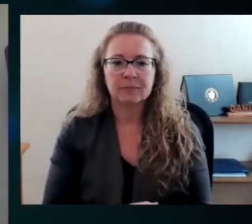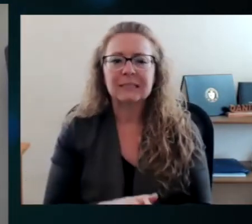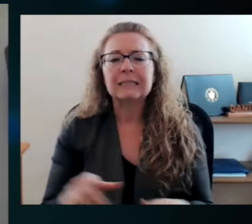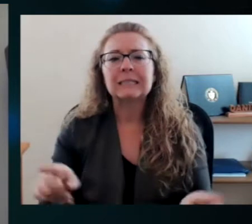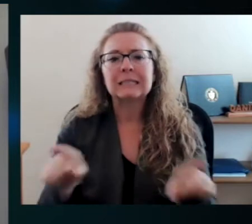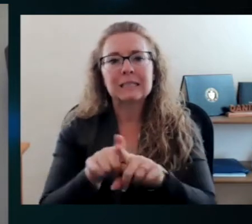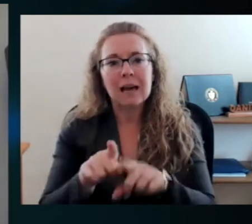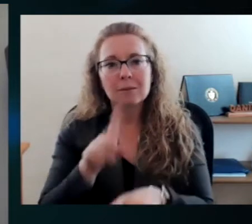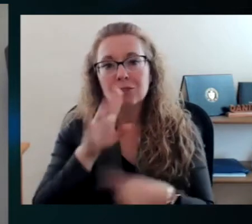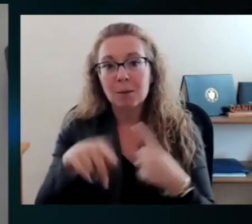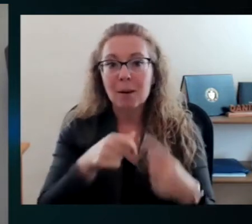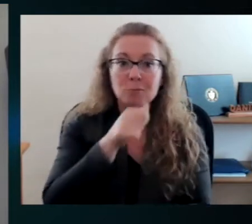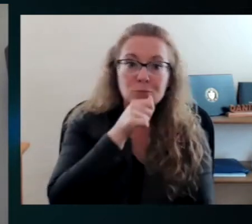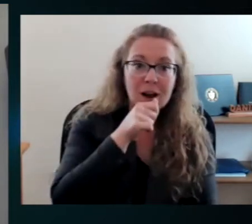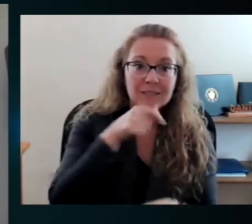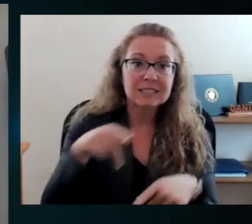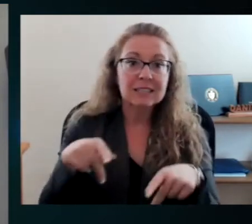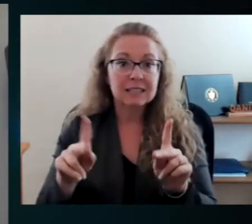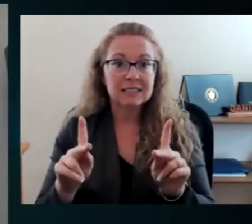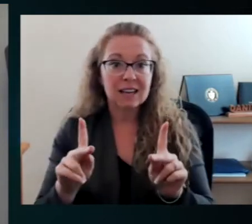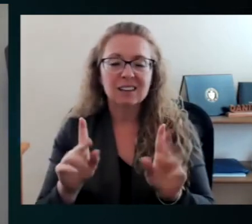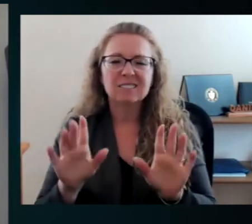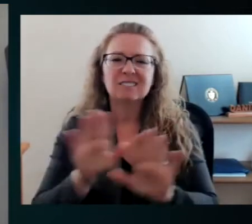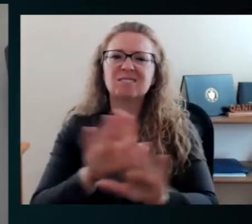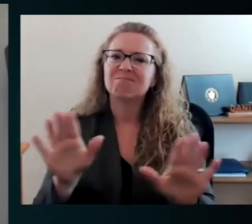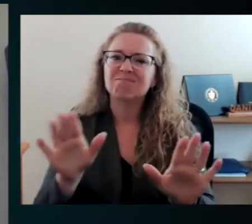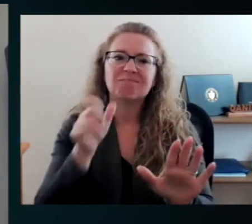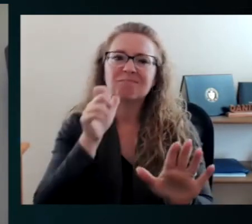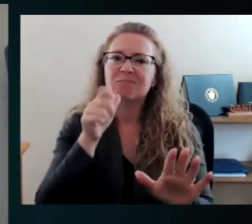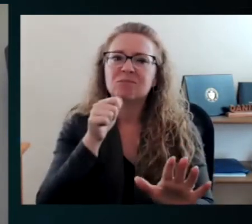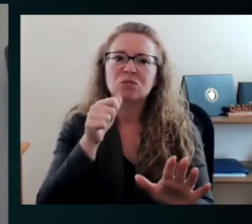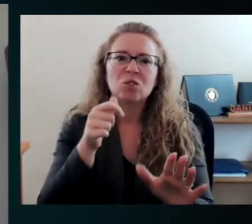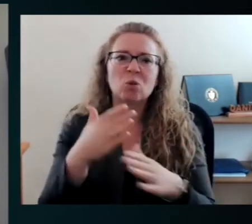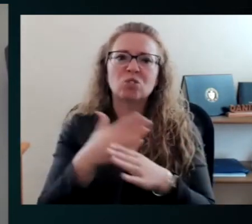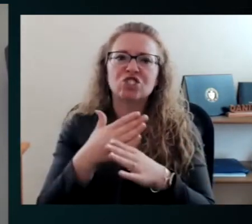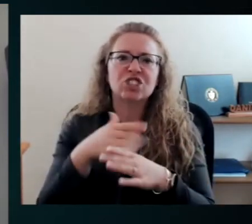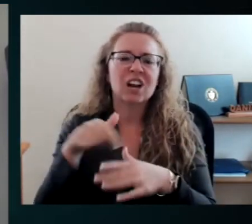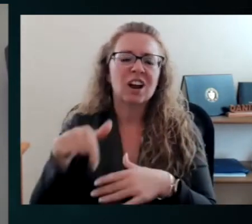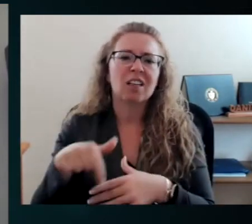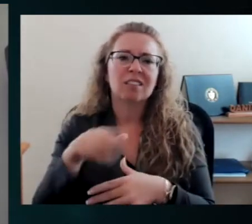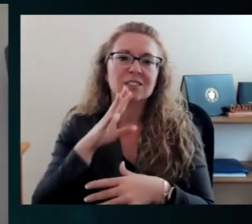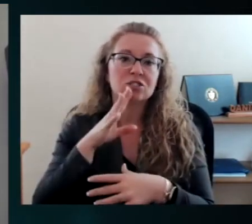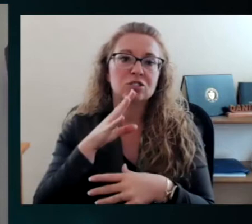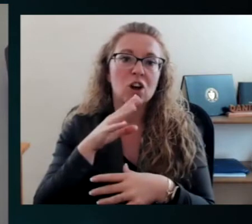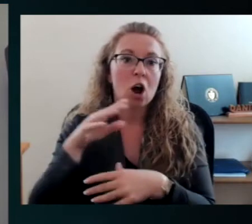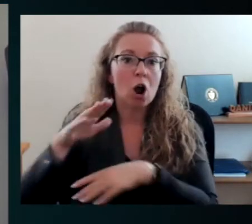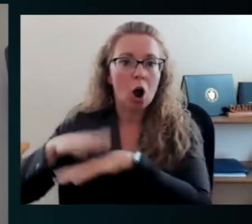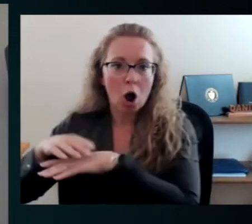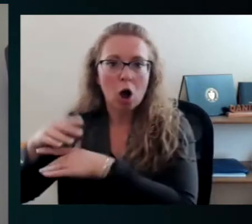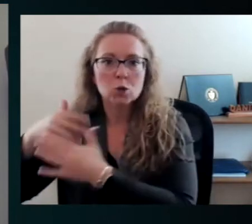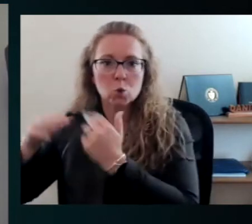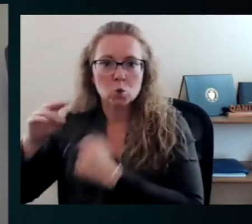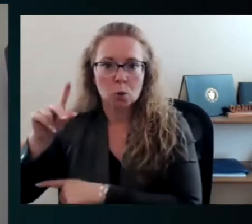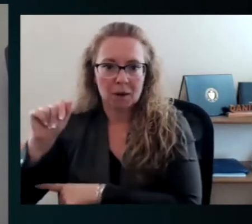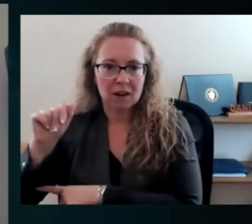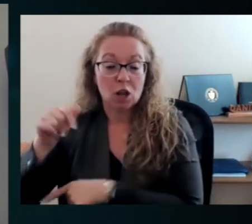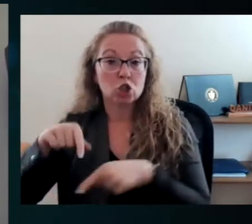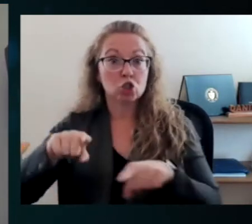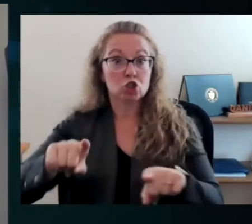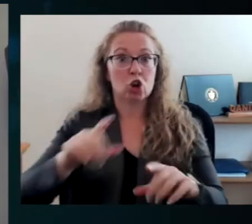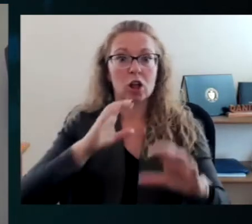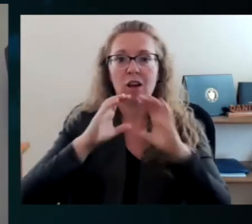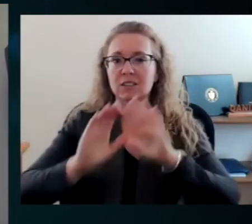consent, please do not share content from the talk on social media while it's going on. We will post this in full with additional accessibility